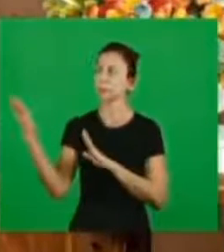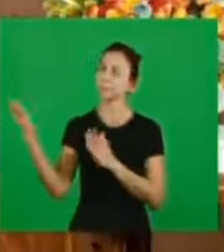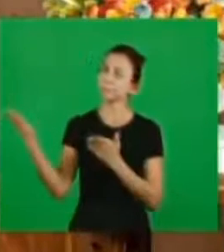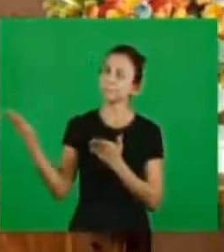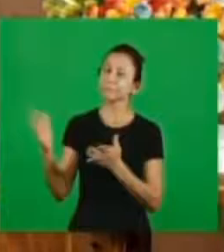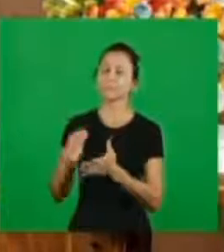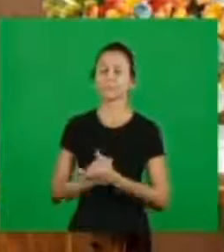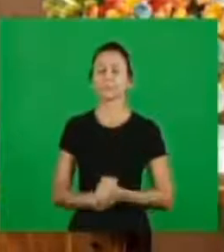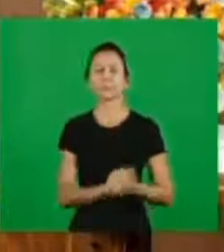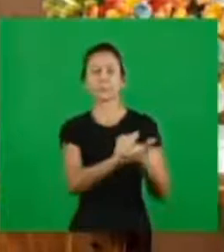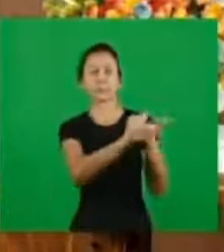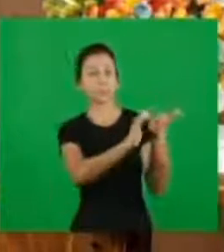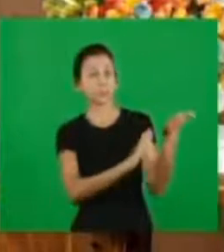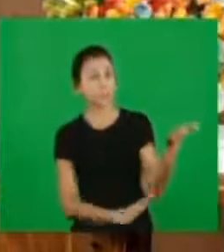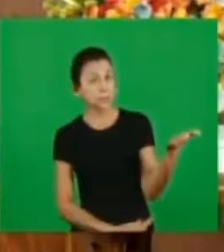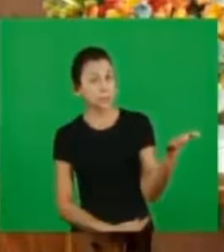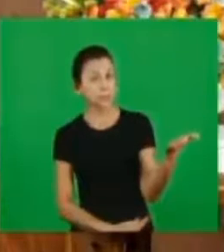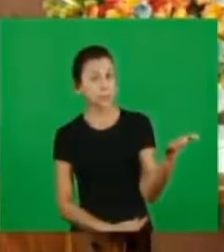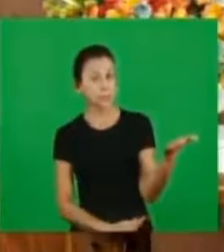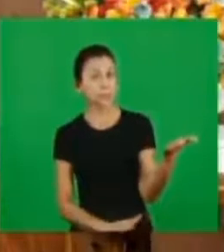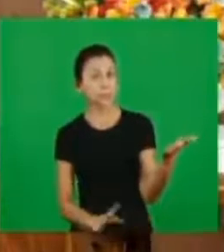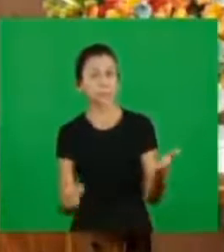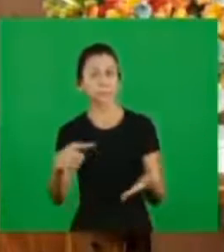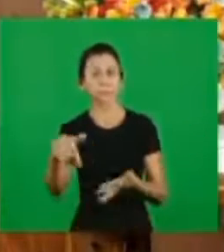this answer. So here's our answer.